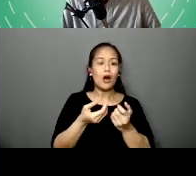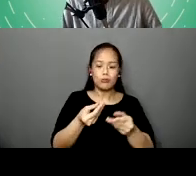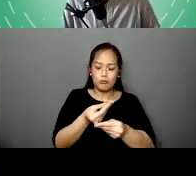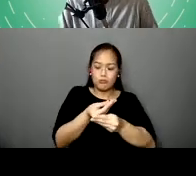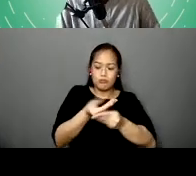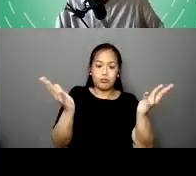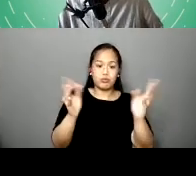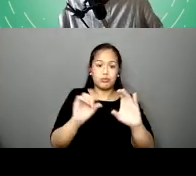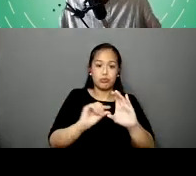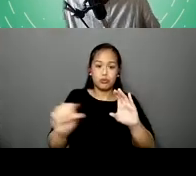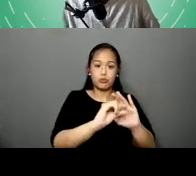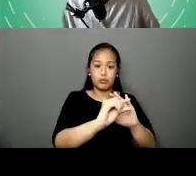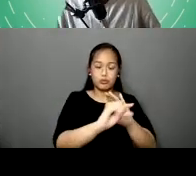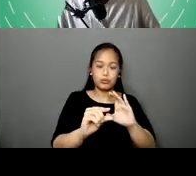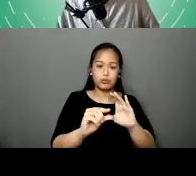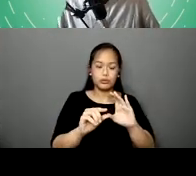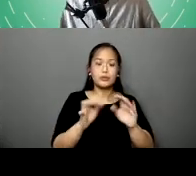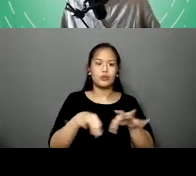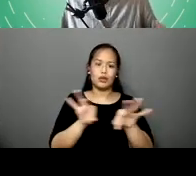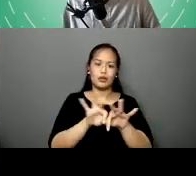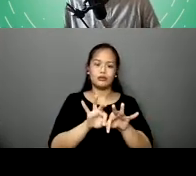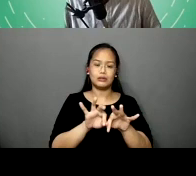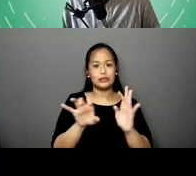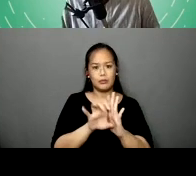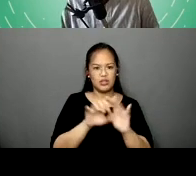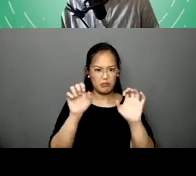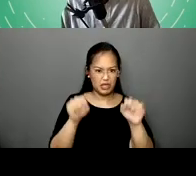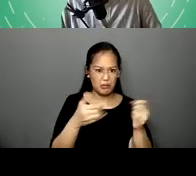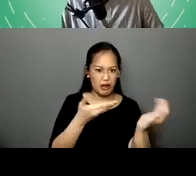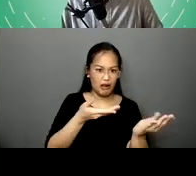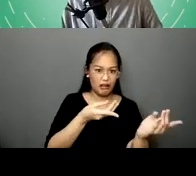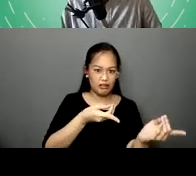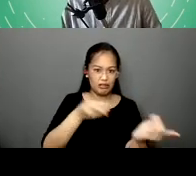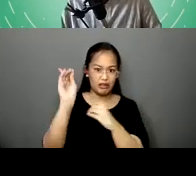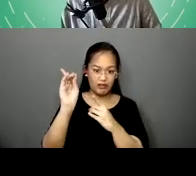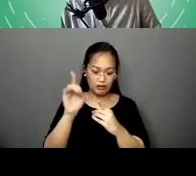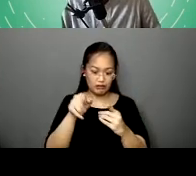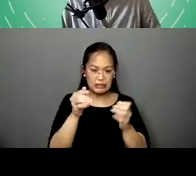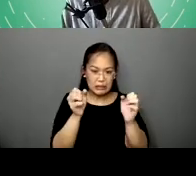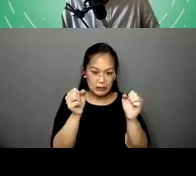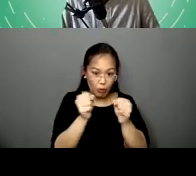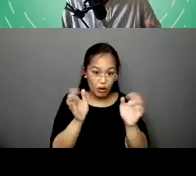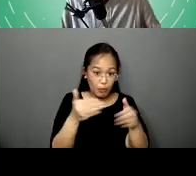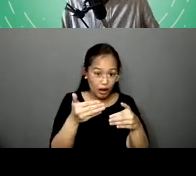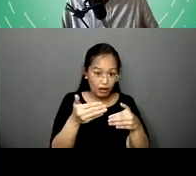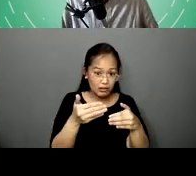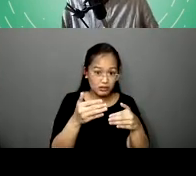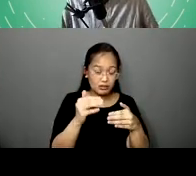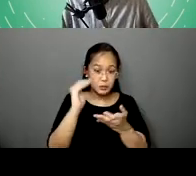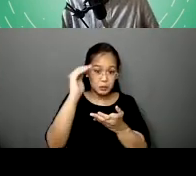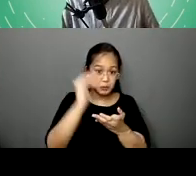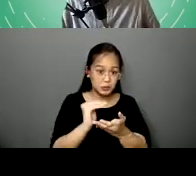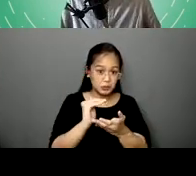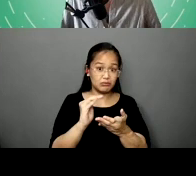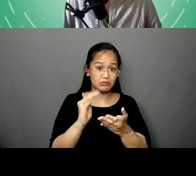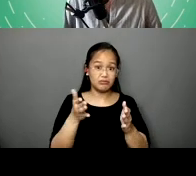made. For example, can you make it that your product is shipped in a smaller box that takes up less space and uses less material? Can you make a